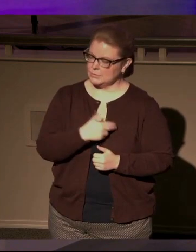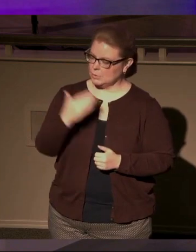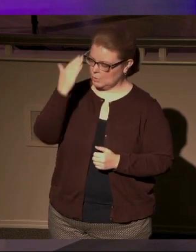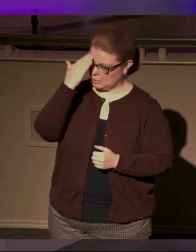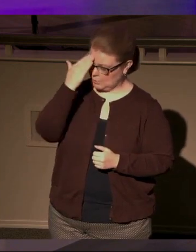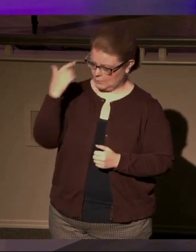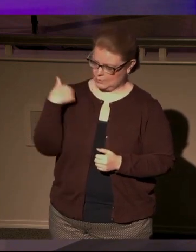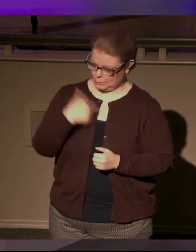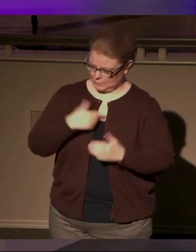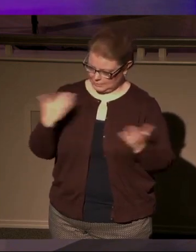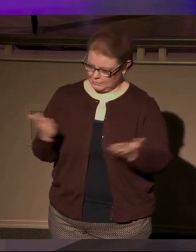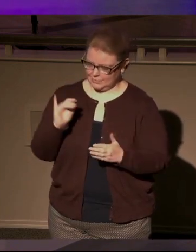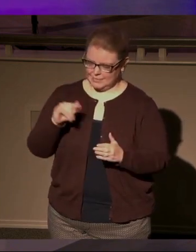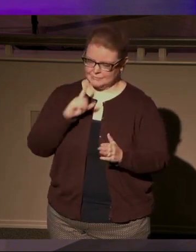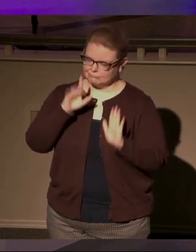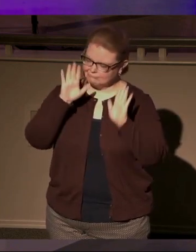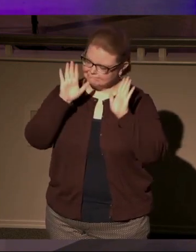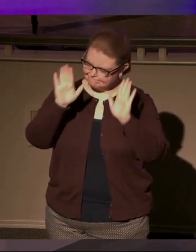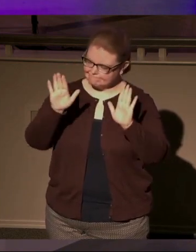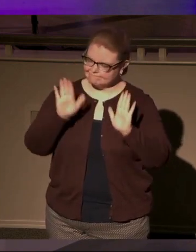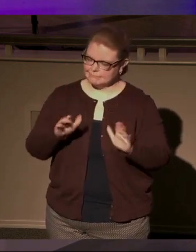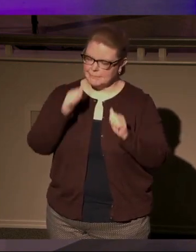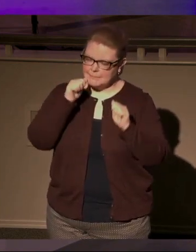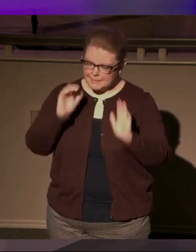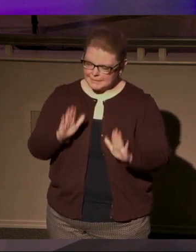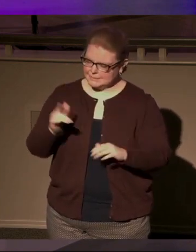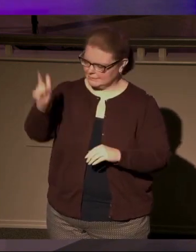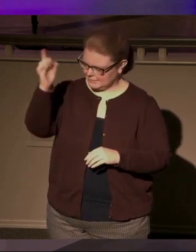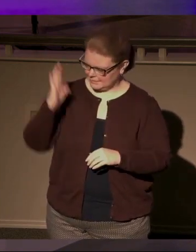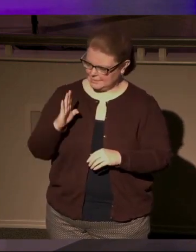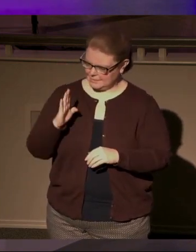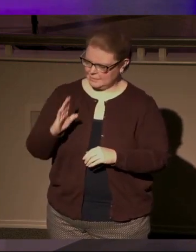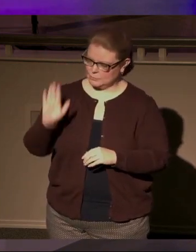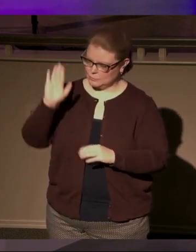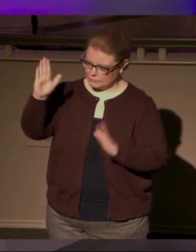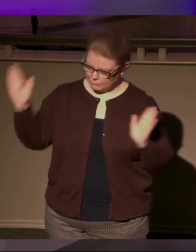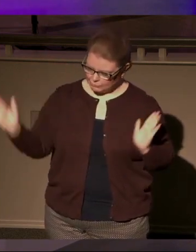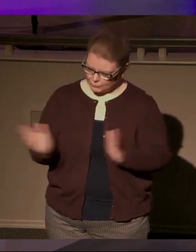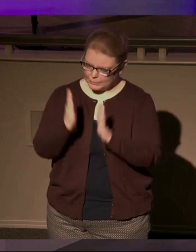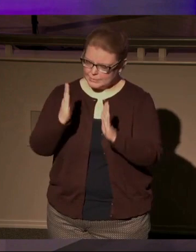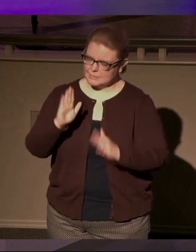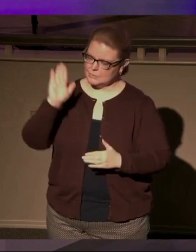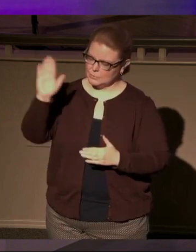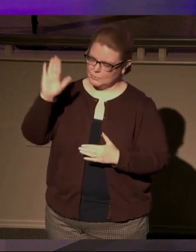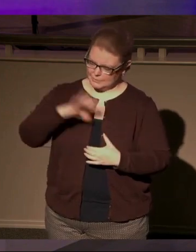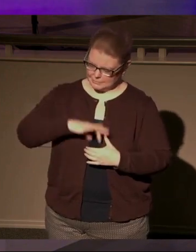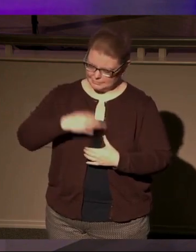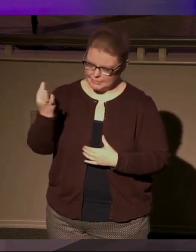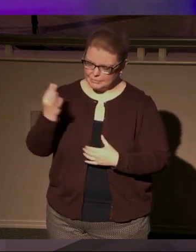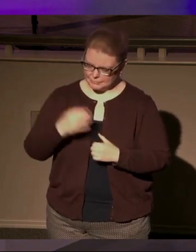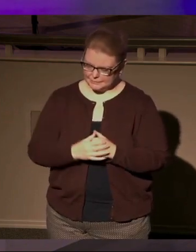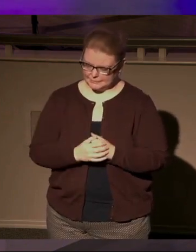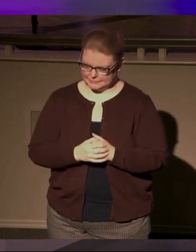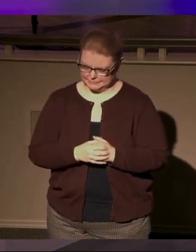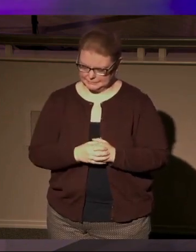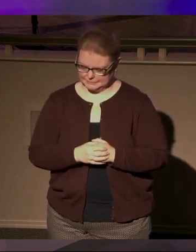you. That is the great blessing of God, is your presence through your Spirit.